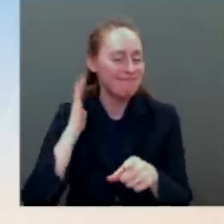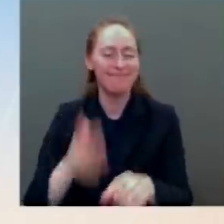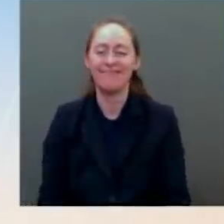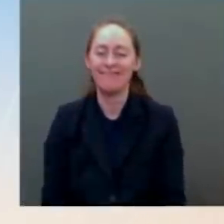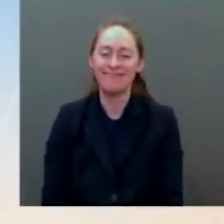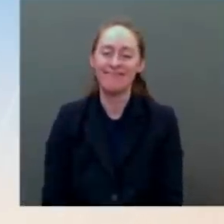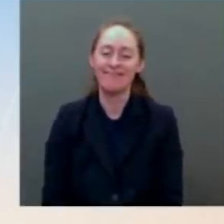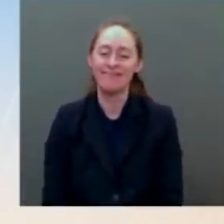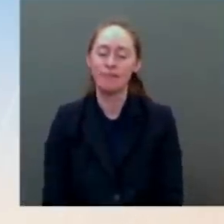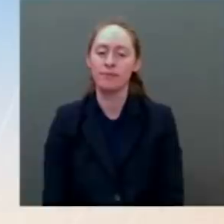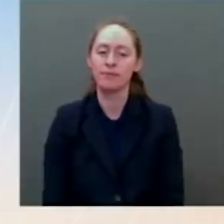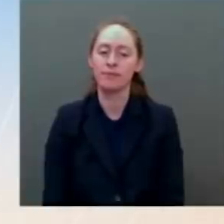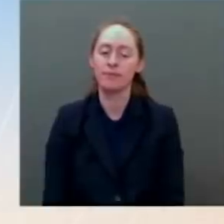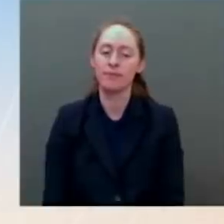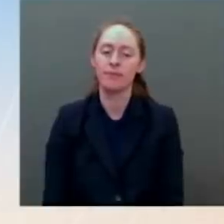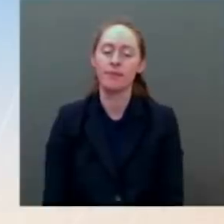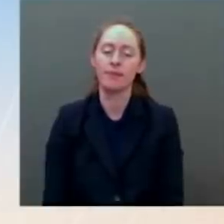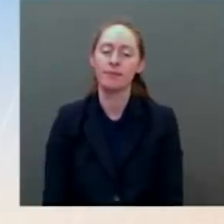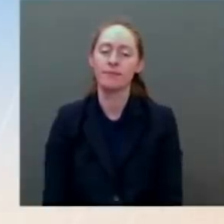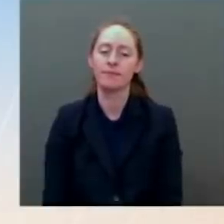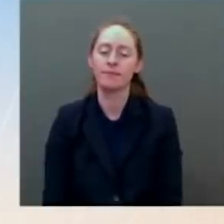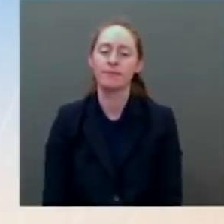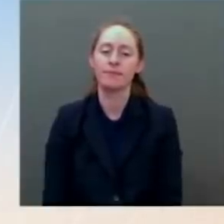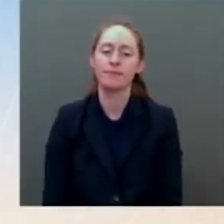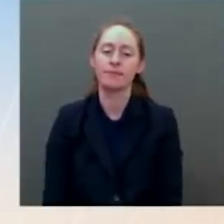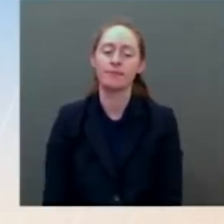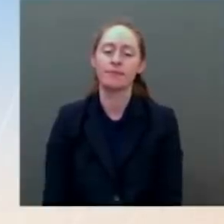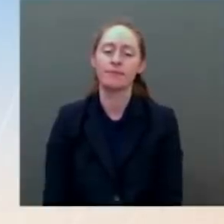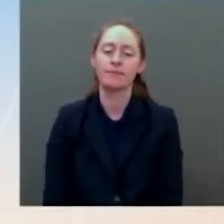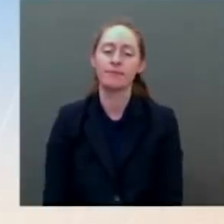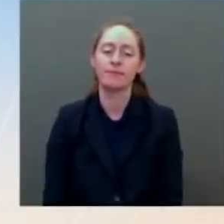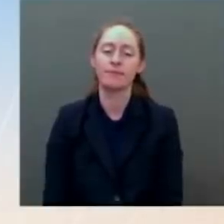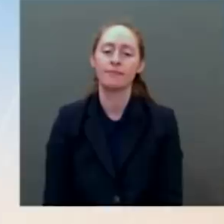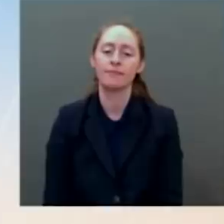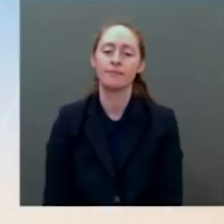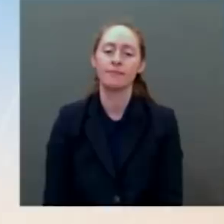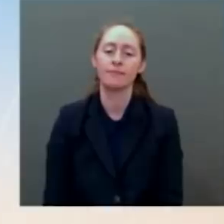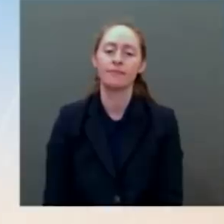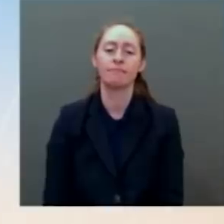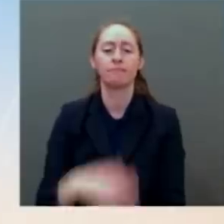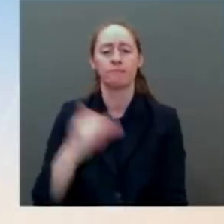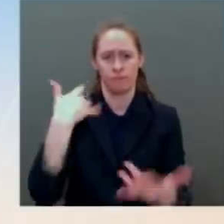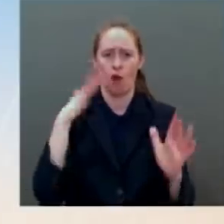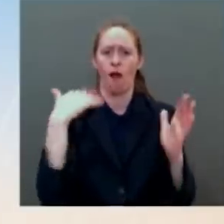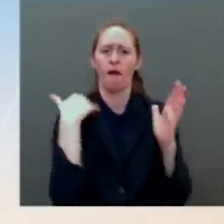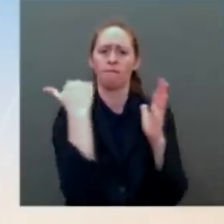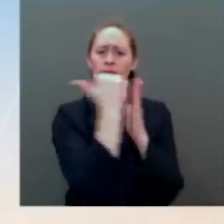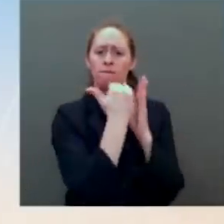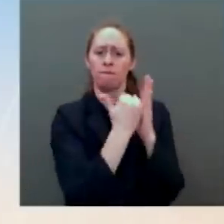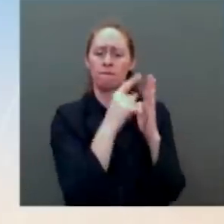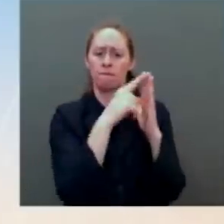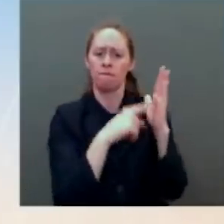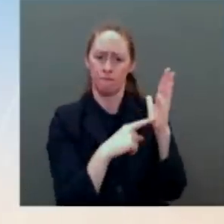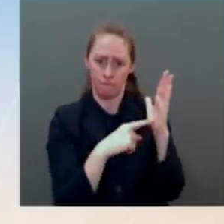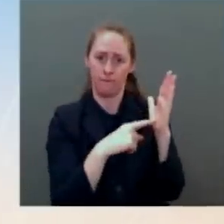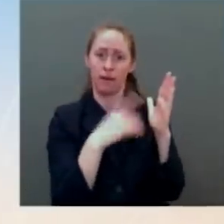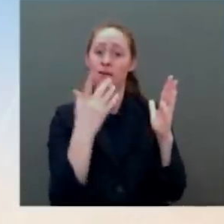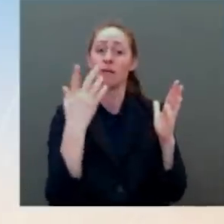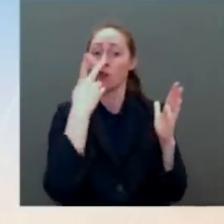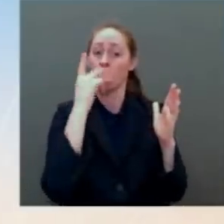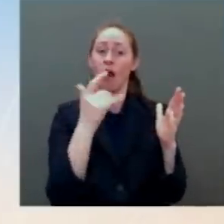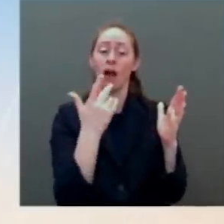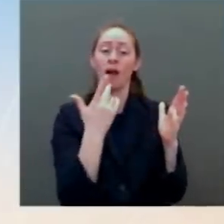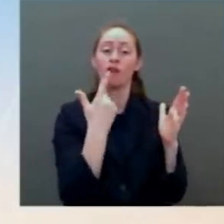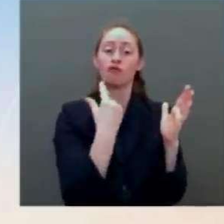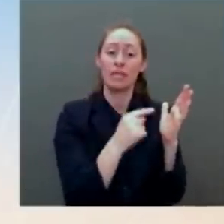red. We are currently in a green zone in Washington, D.C., so they're not recommending it. Some people can still wear a mask if they want to. Many people do, or